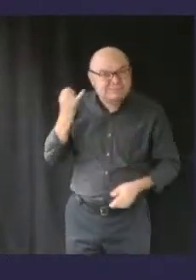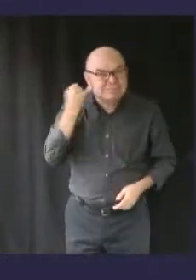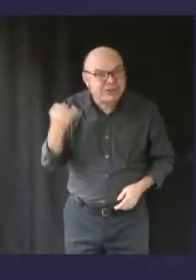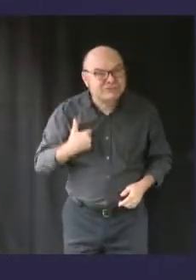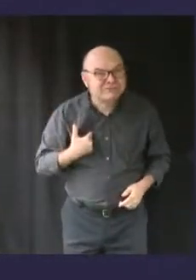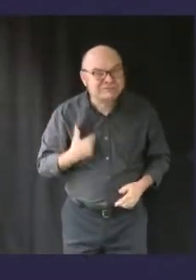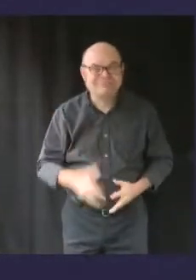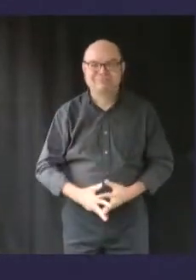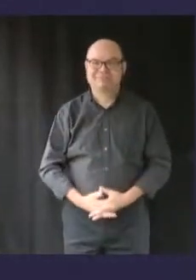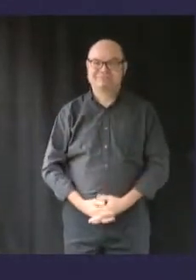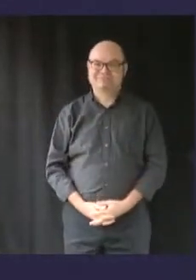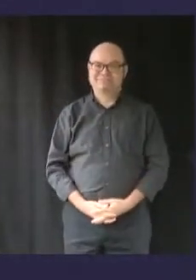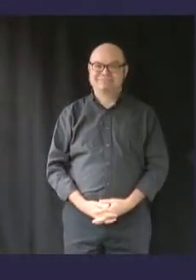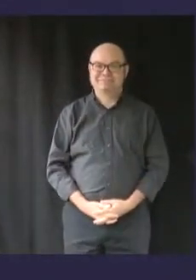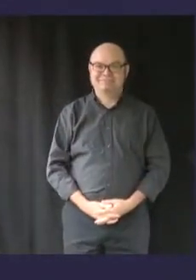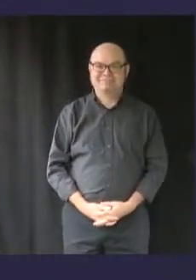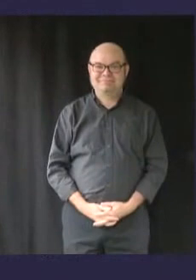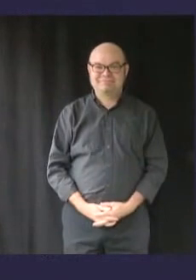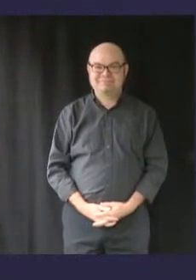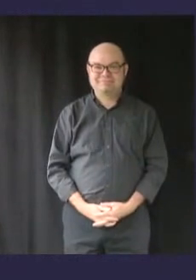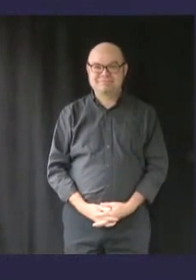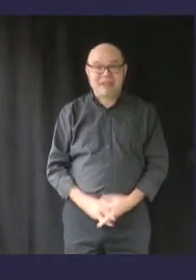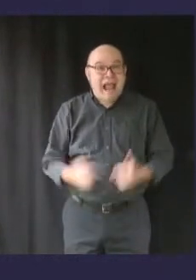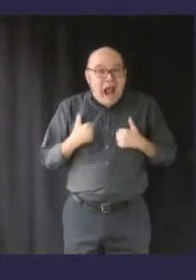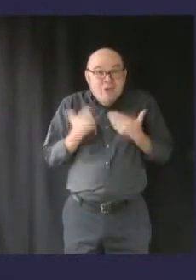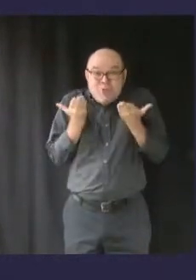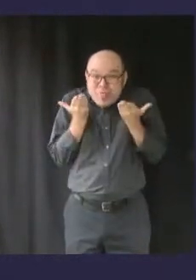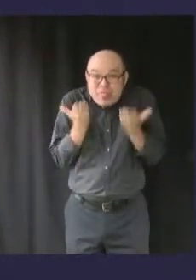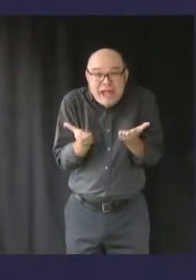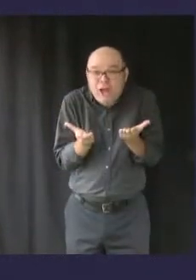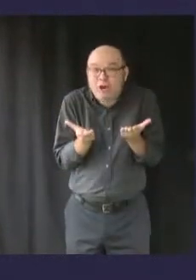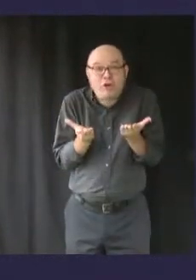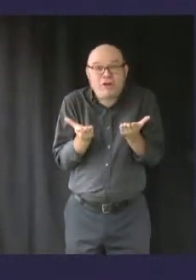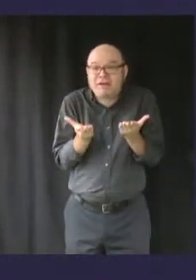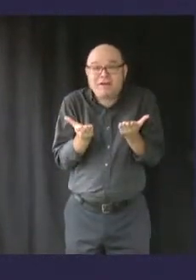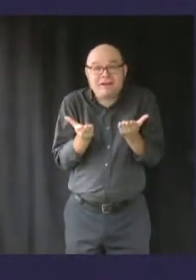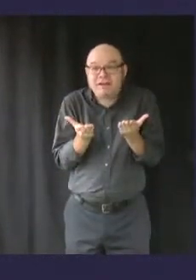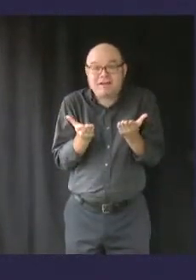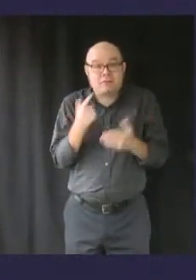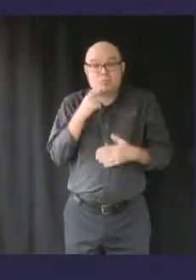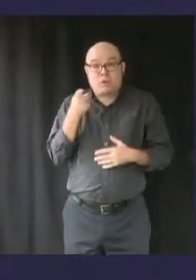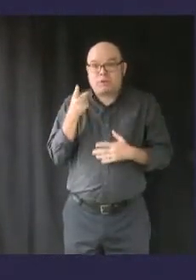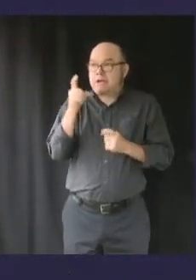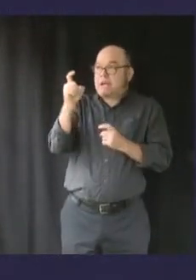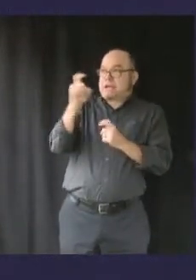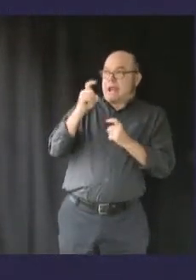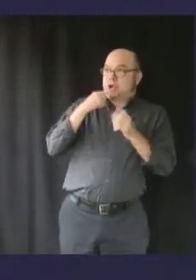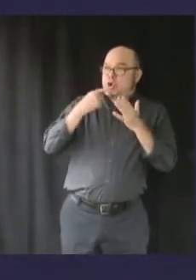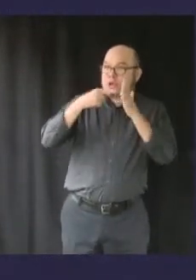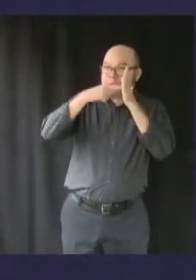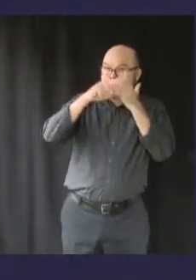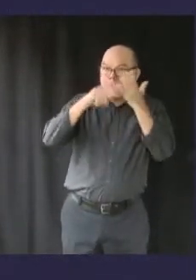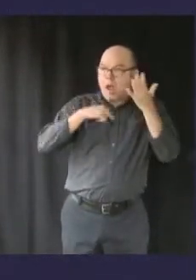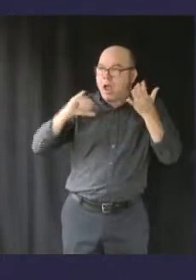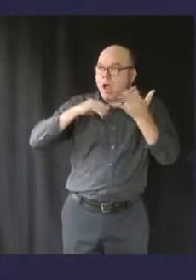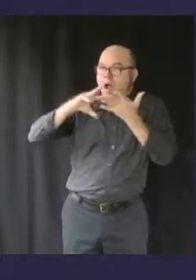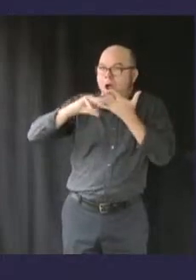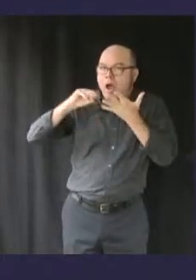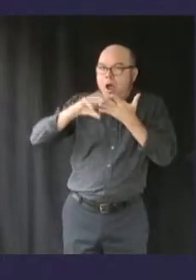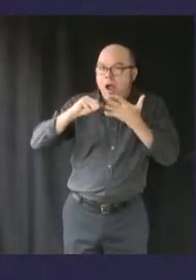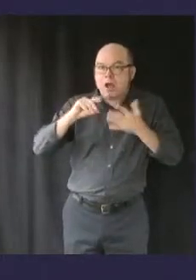I was doing that because he set an example for so many of us. A senator who was willing to speak truth to